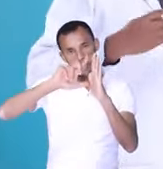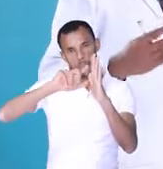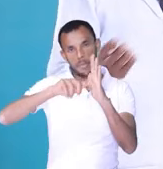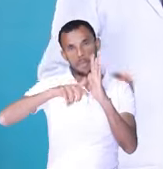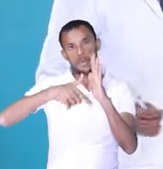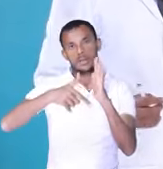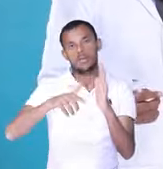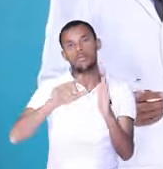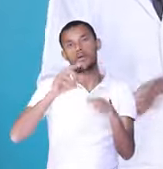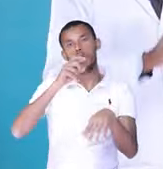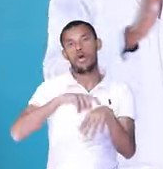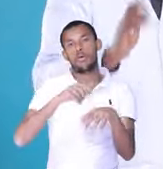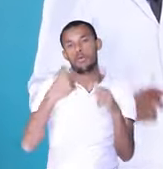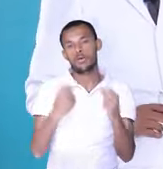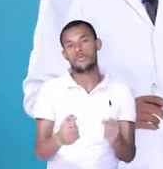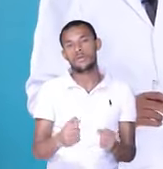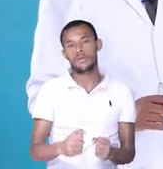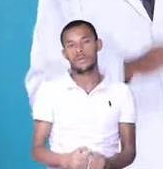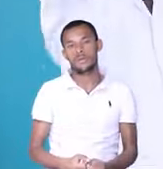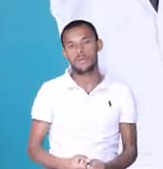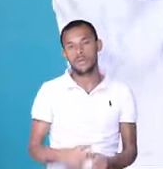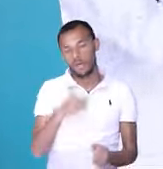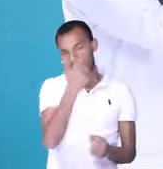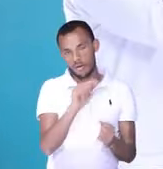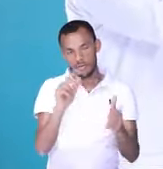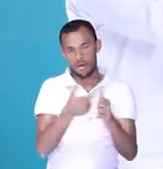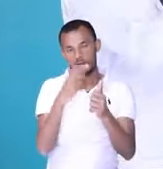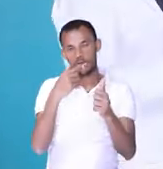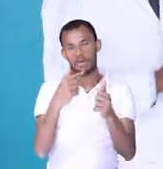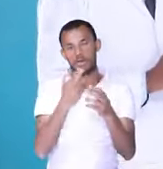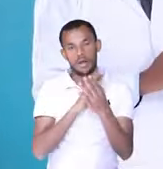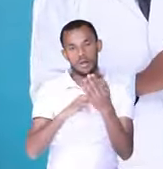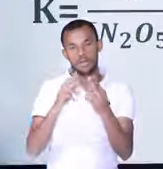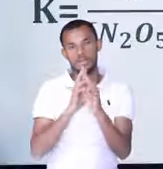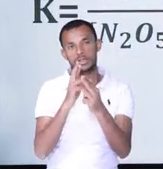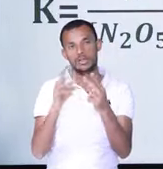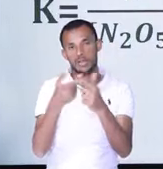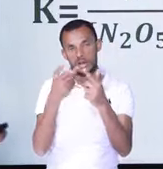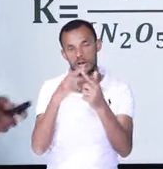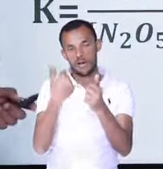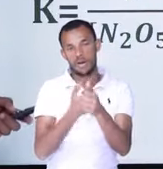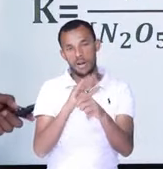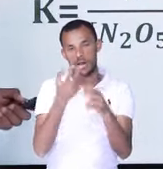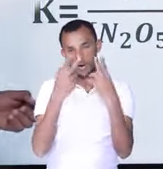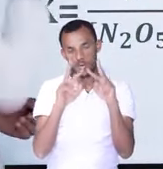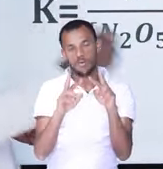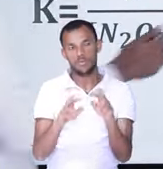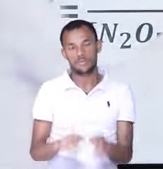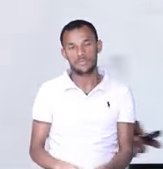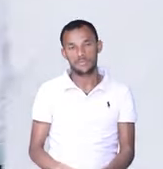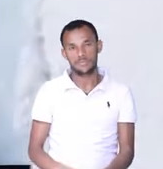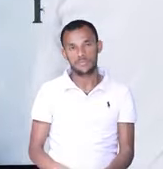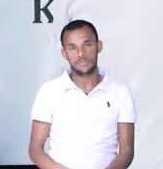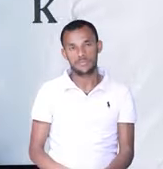per hour is possible. Any first order reaction. If this reaction is second order reaction, look this one. For second order